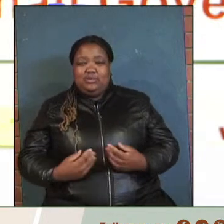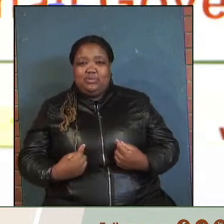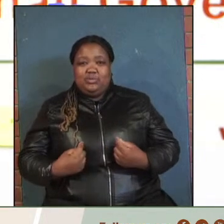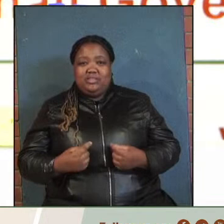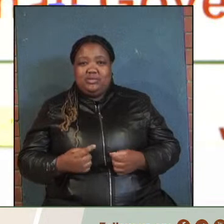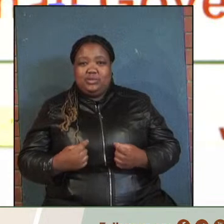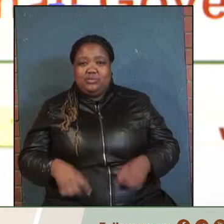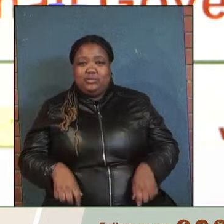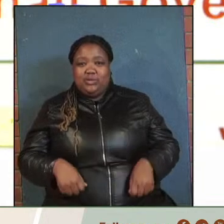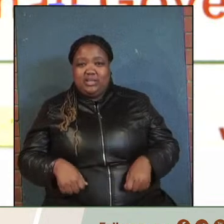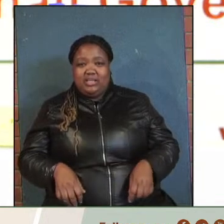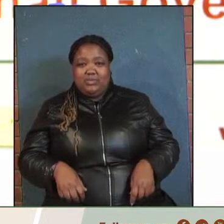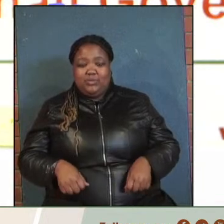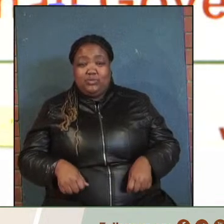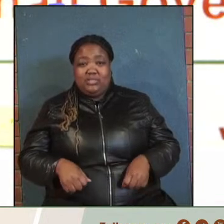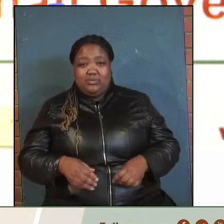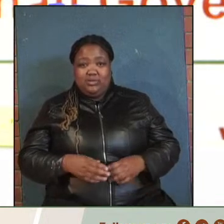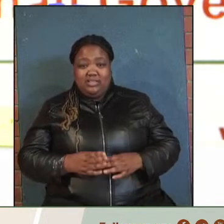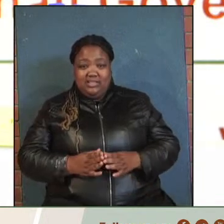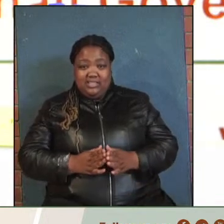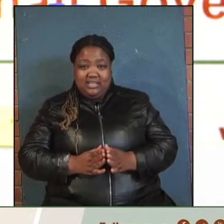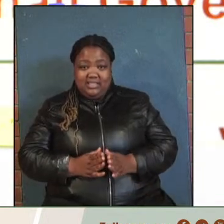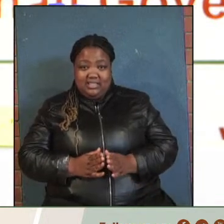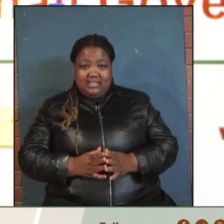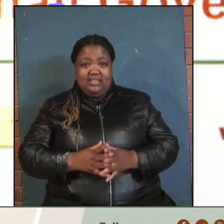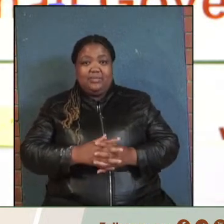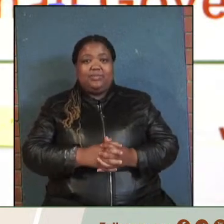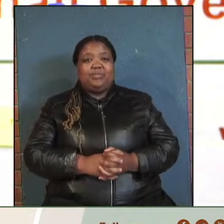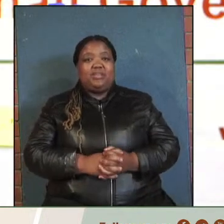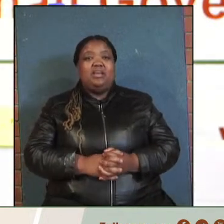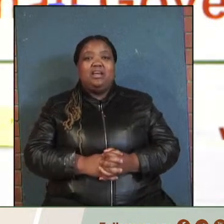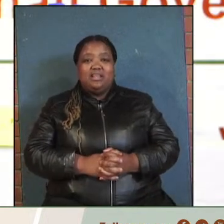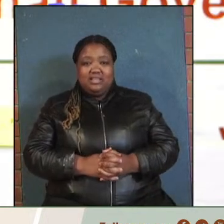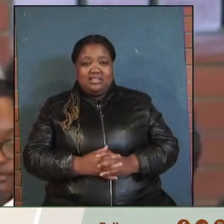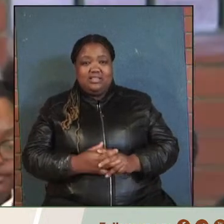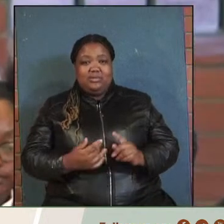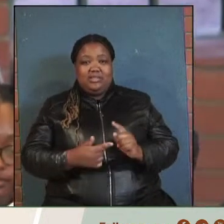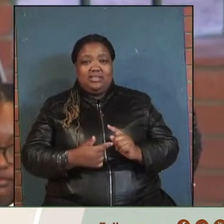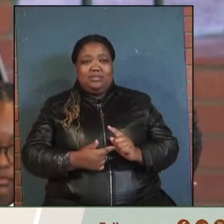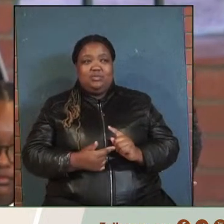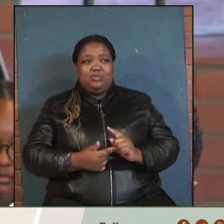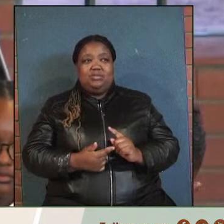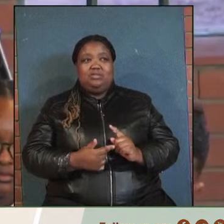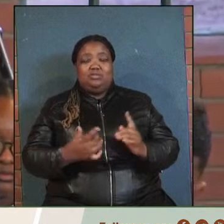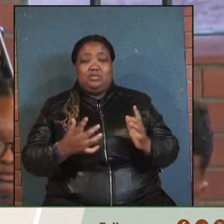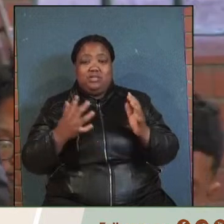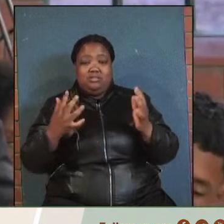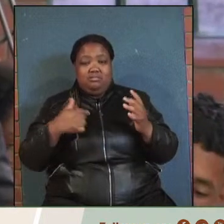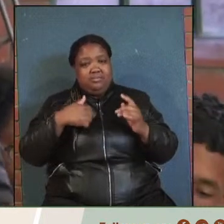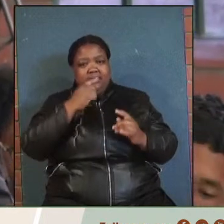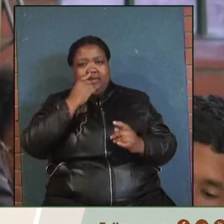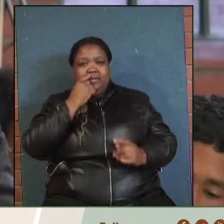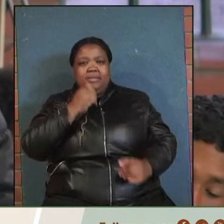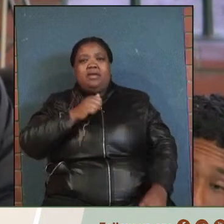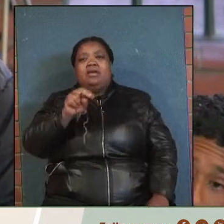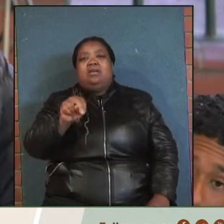Good morning to the House at large. My name is Honorable K. Ndlovu, and I will be giving a brief on